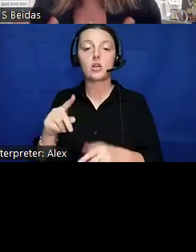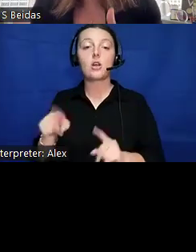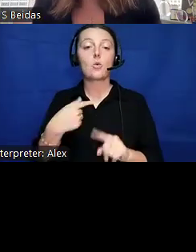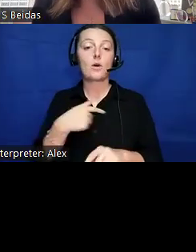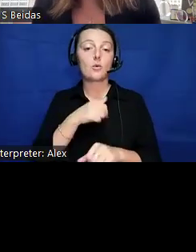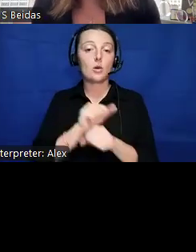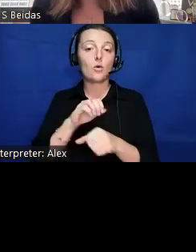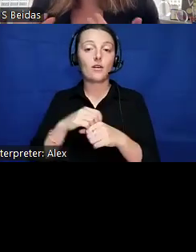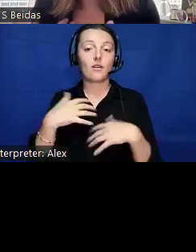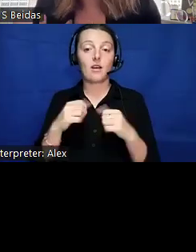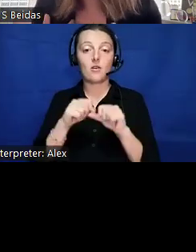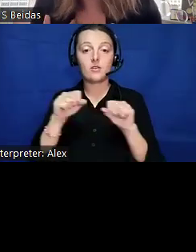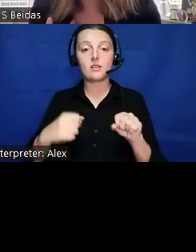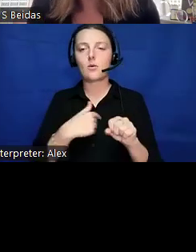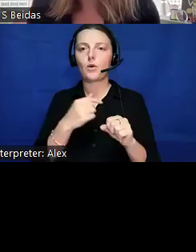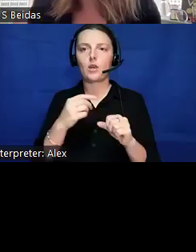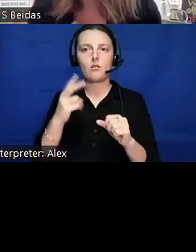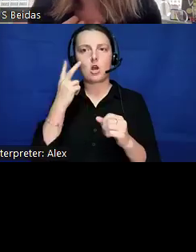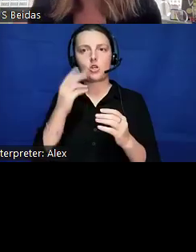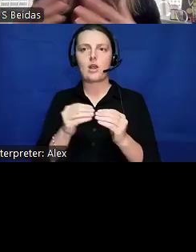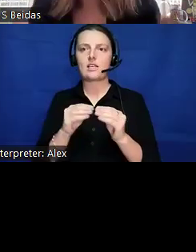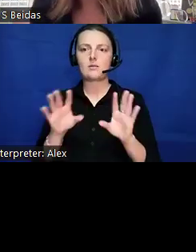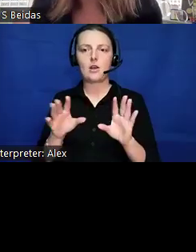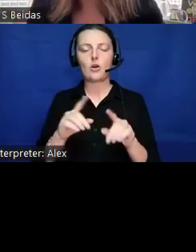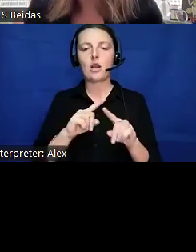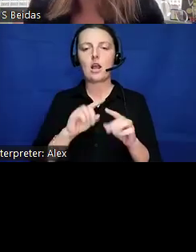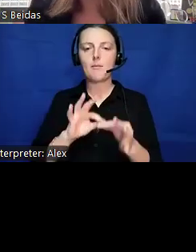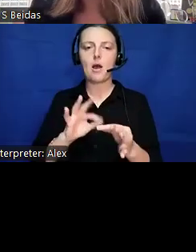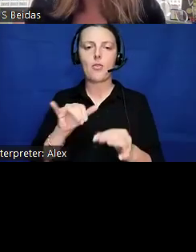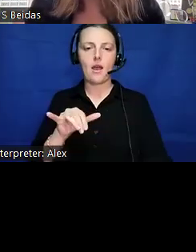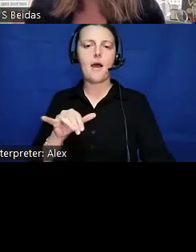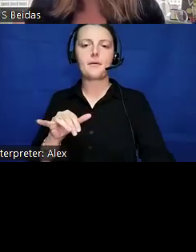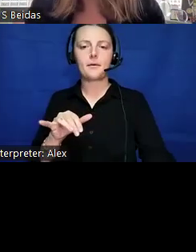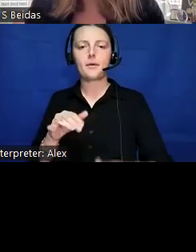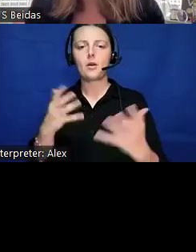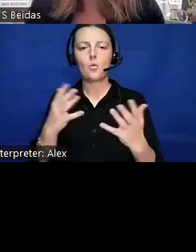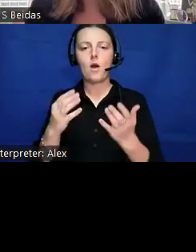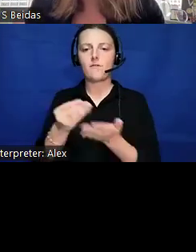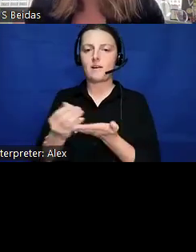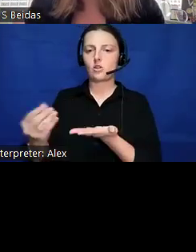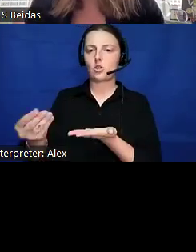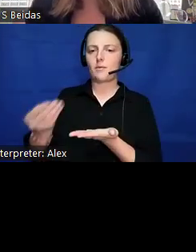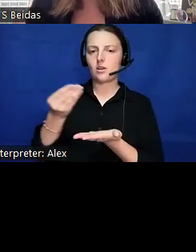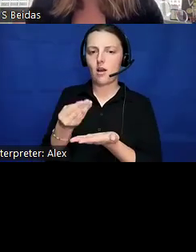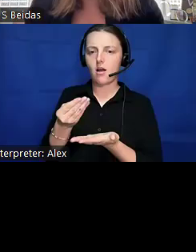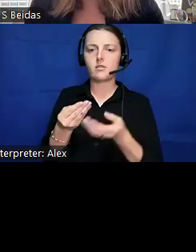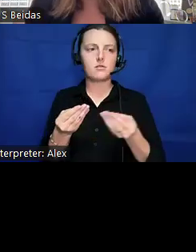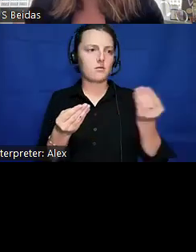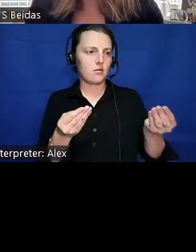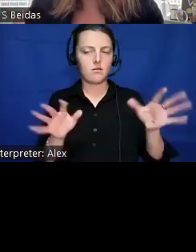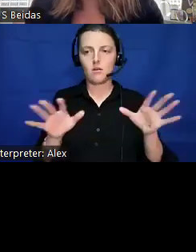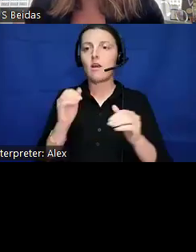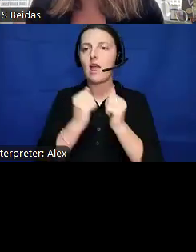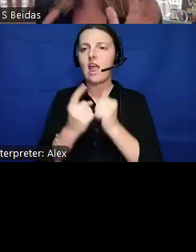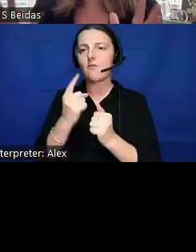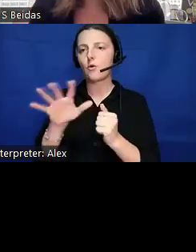transparent about what funds are going to each health system, what funds coming to us as the coordinating implementation group, so that everybody knows how we're